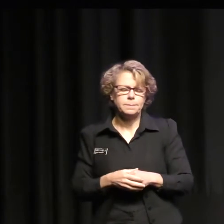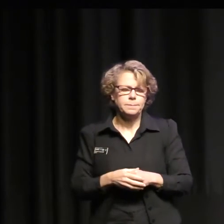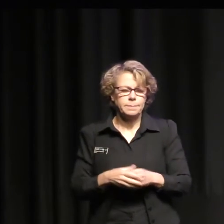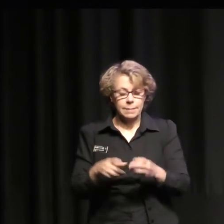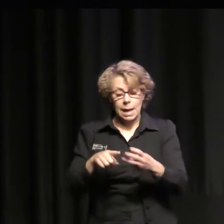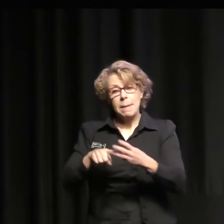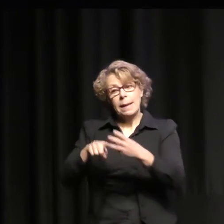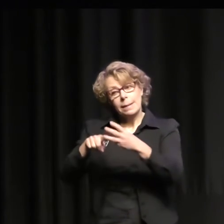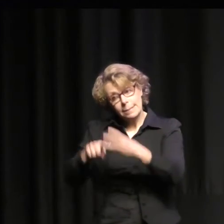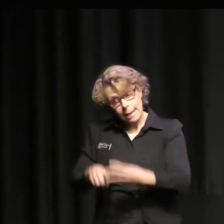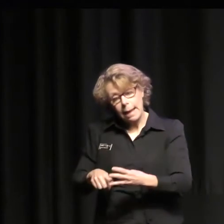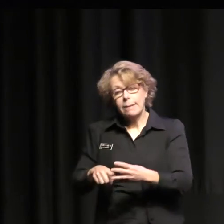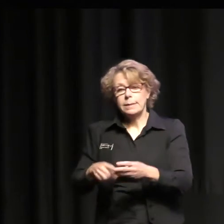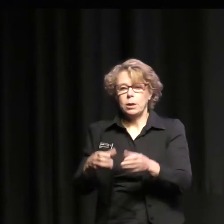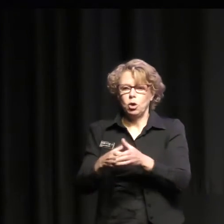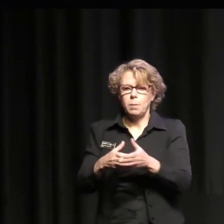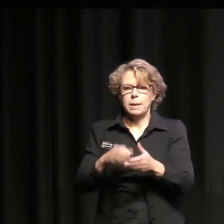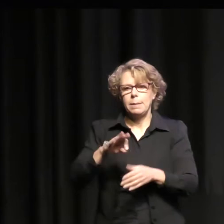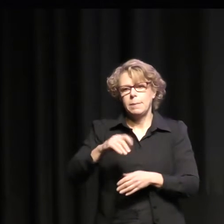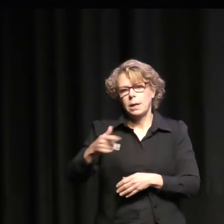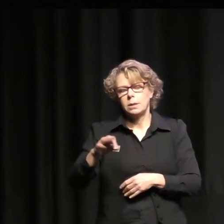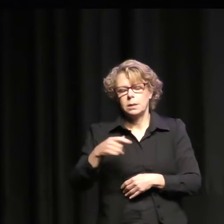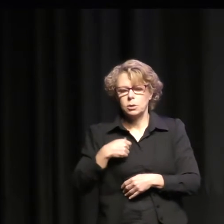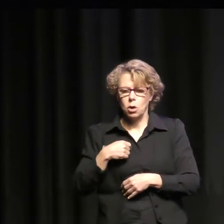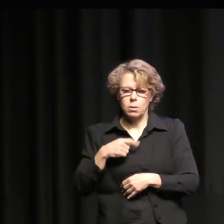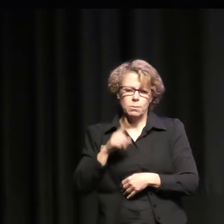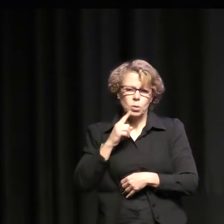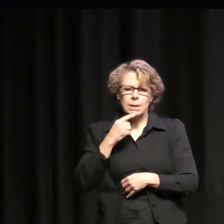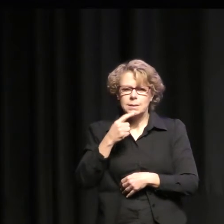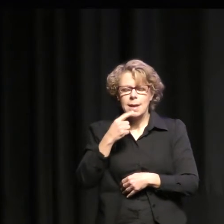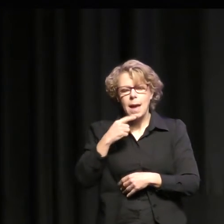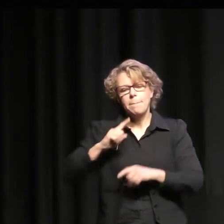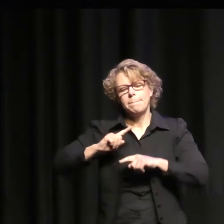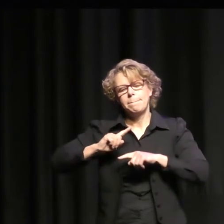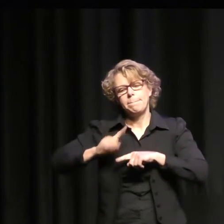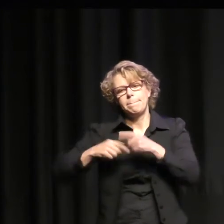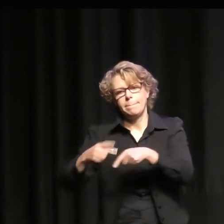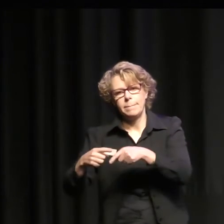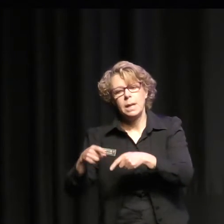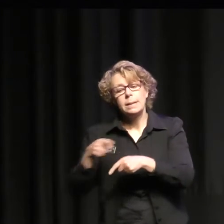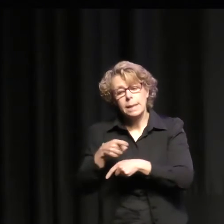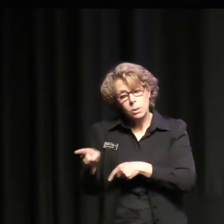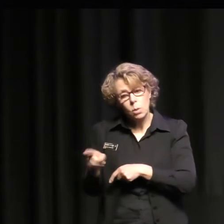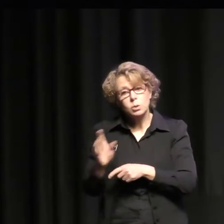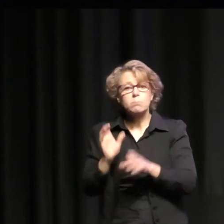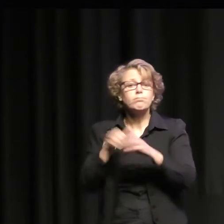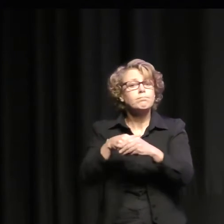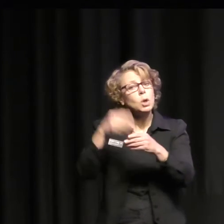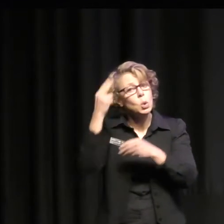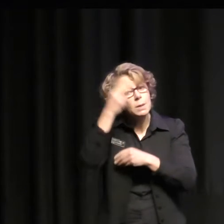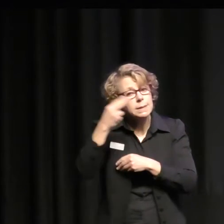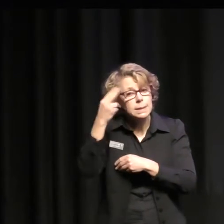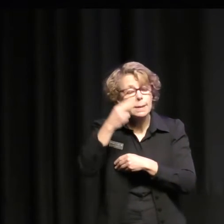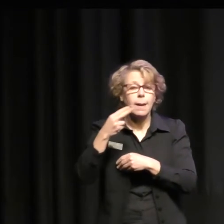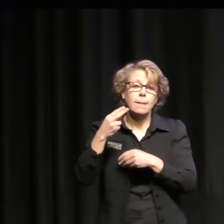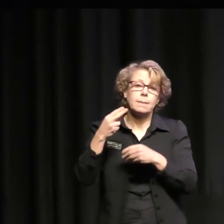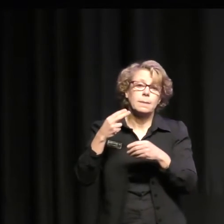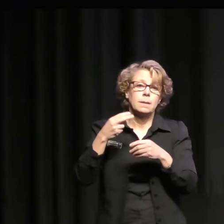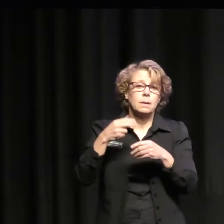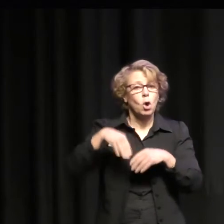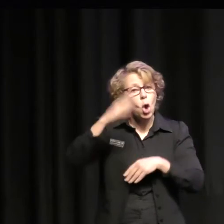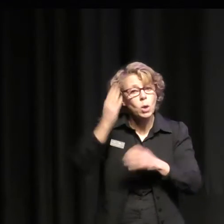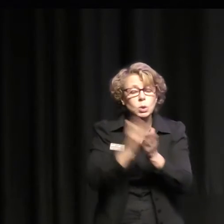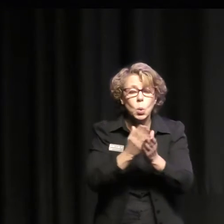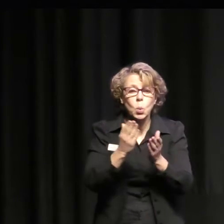third group in the Precariat are what I've called the progressives. They're the ones who go to university, college. They